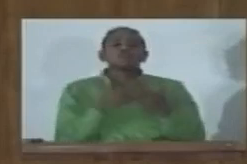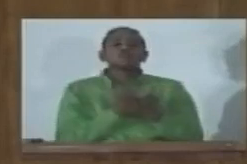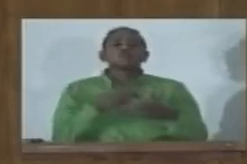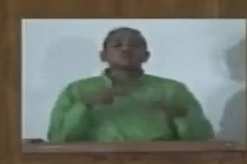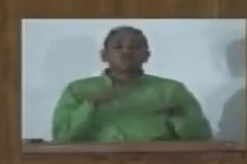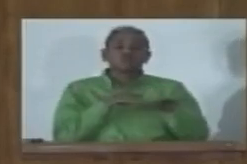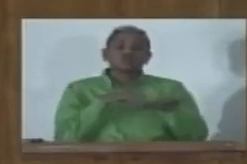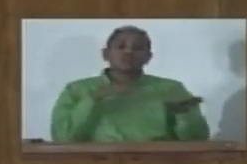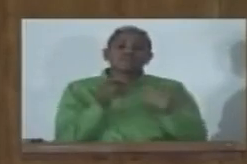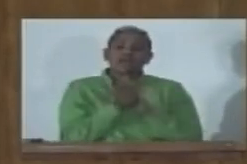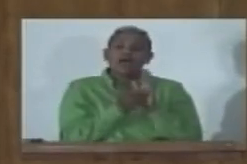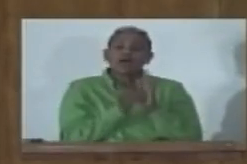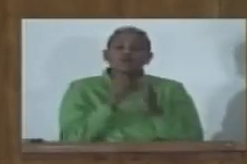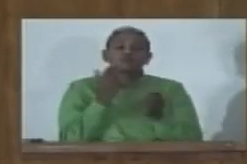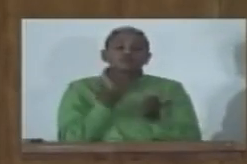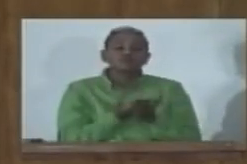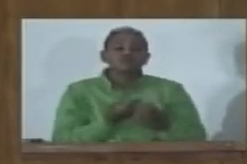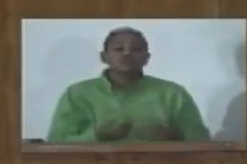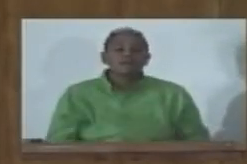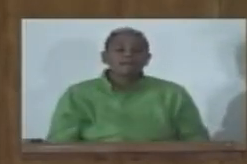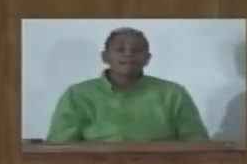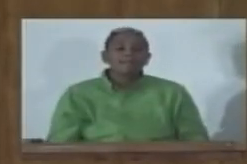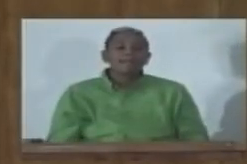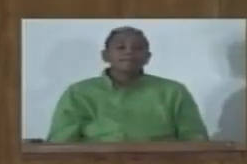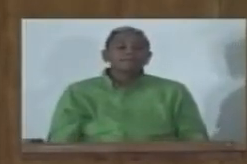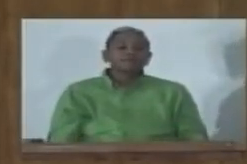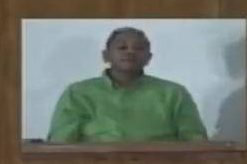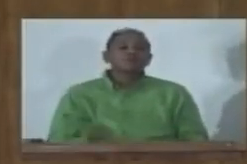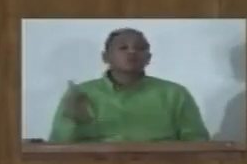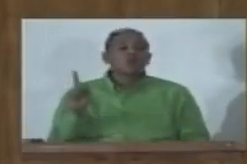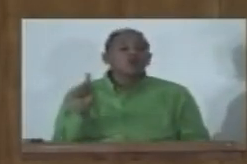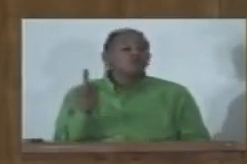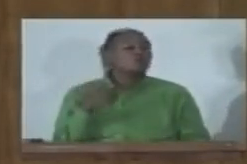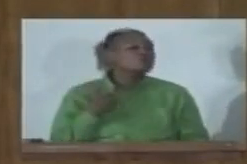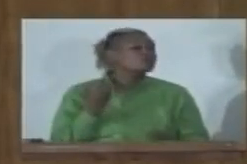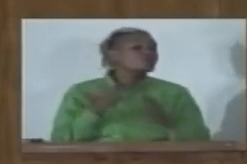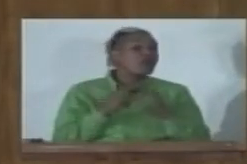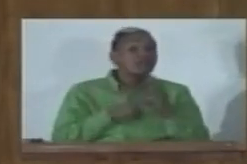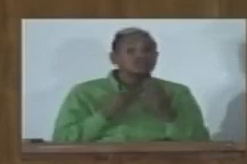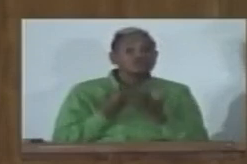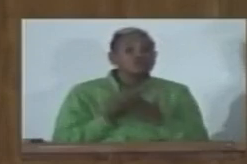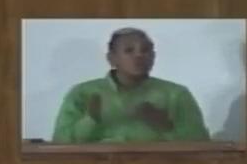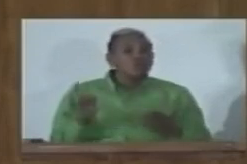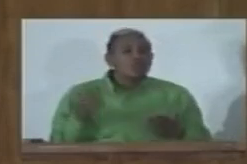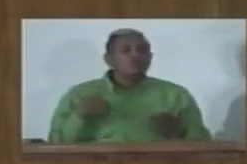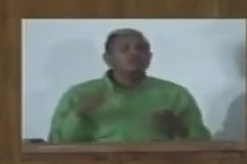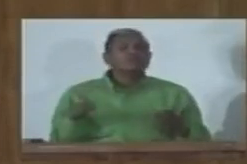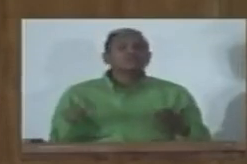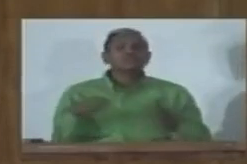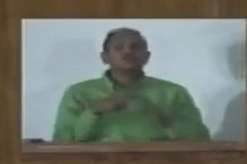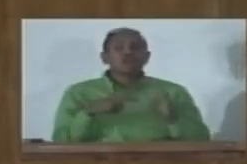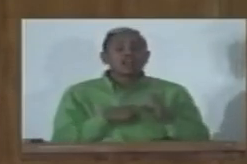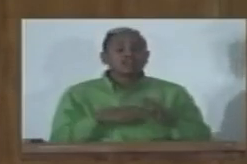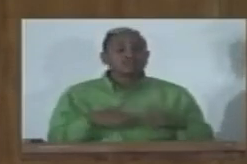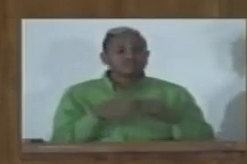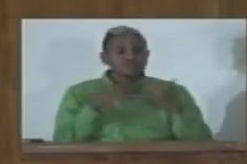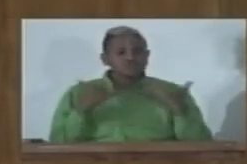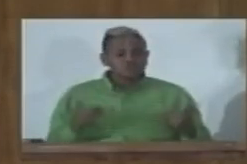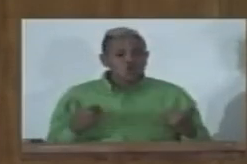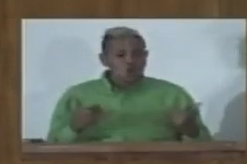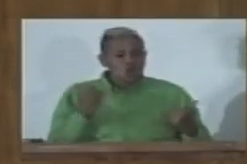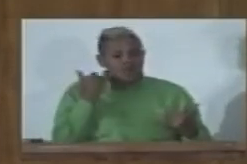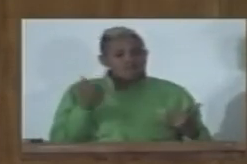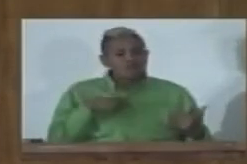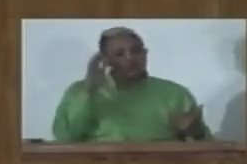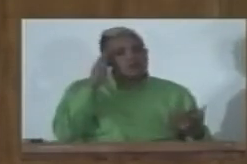Traffic Act. That could save some. Where are we with the regulation? We need this regulation now if we are to